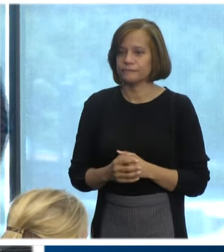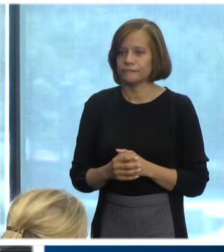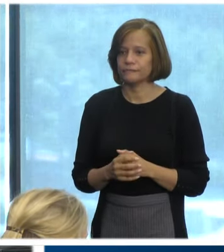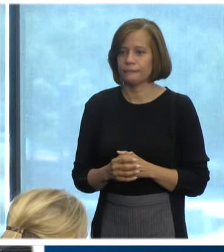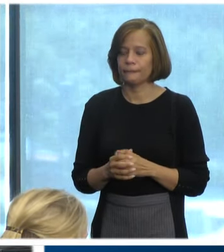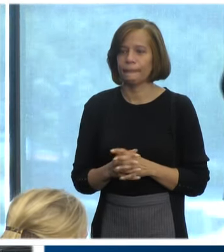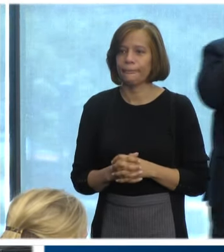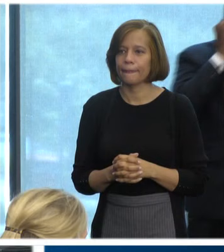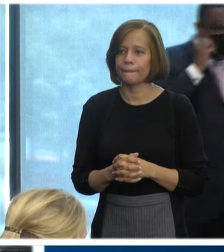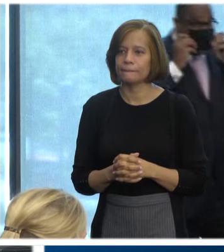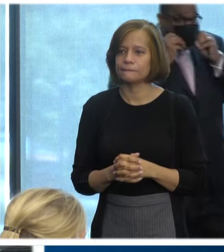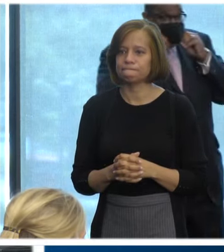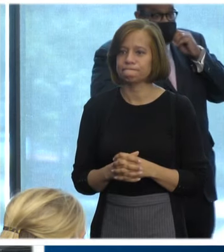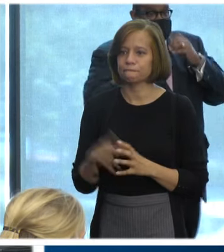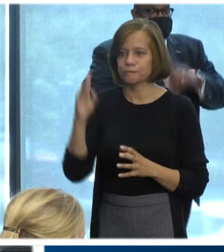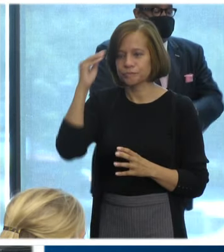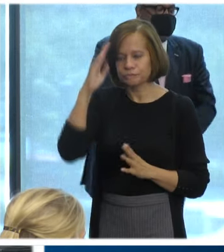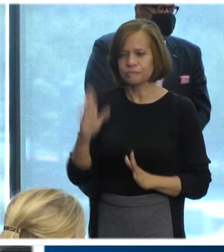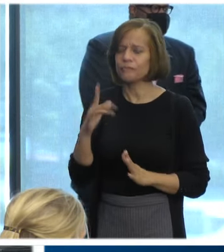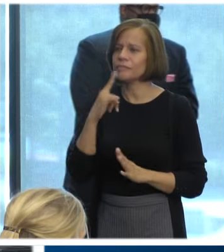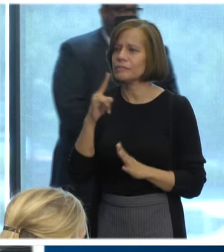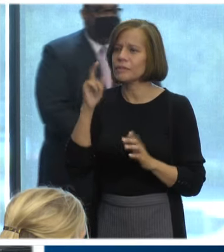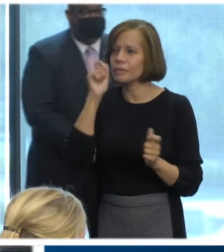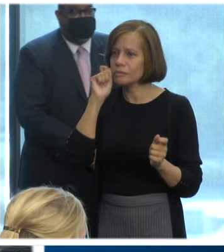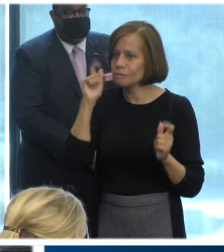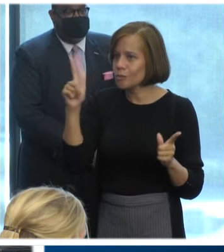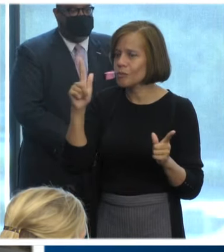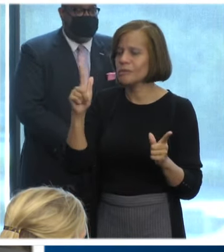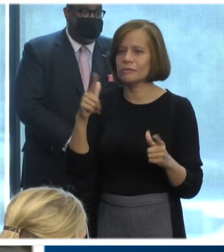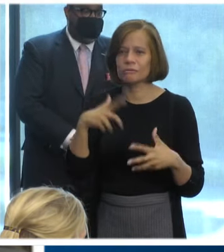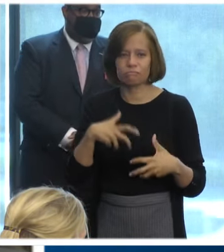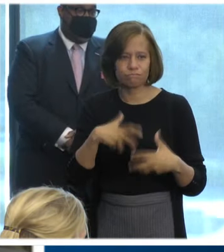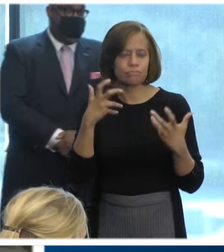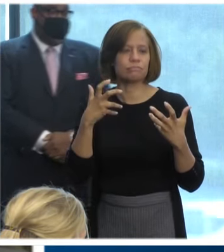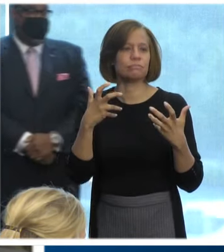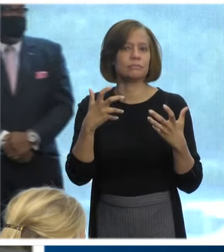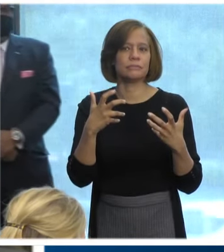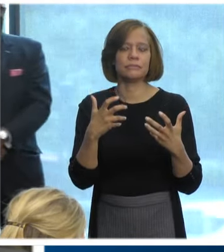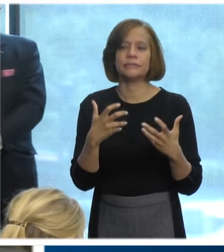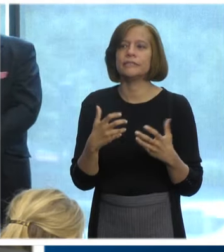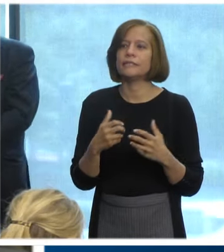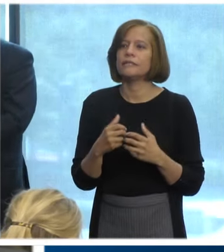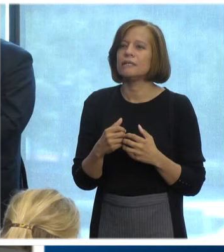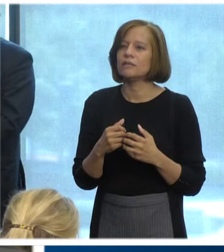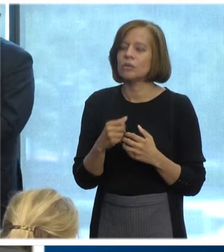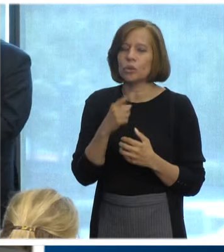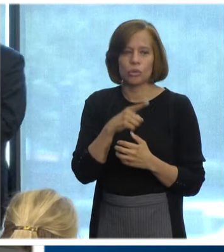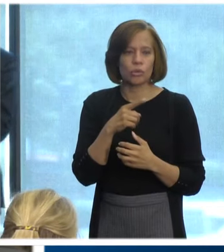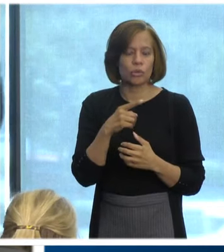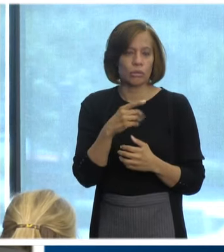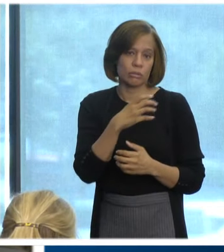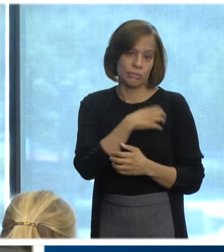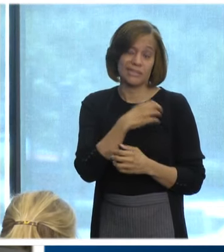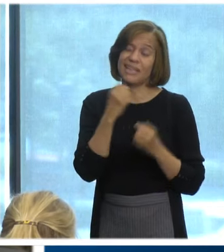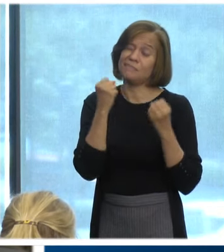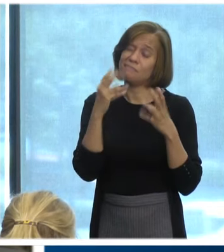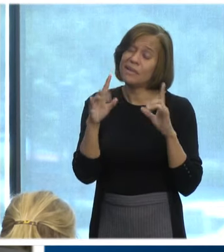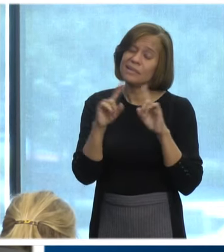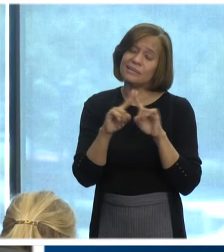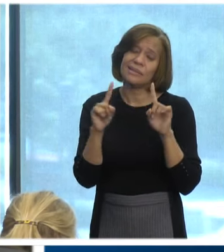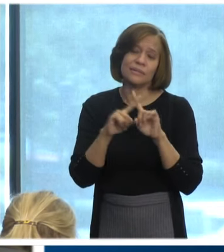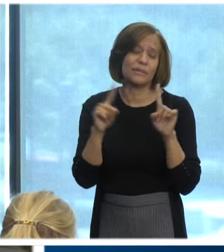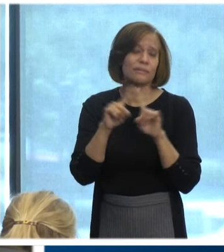mayor said he was surprised and at times angered at the results. Given the amount of encounters your officers had with protesters